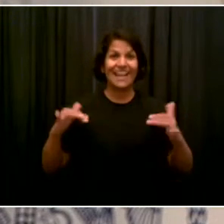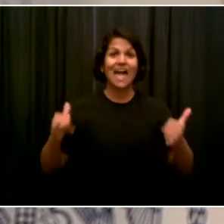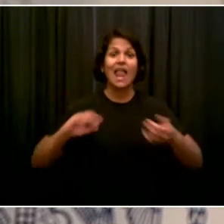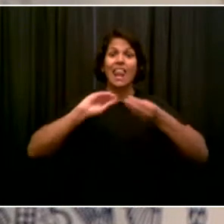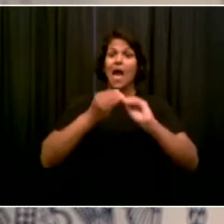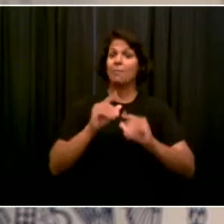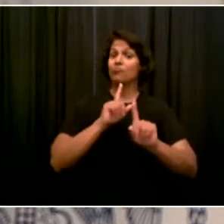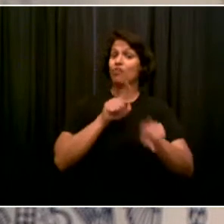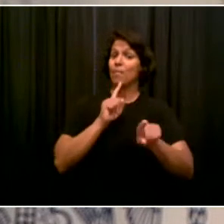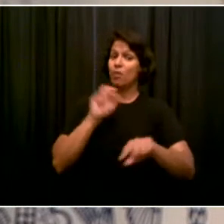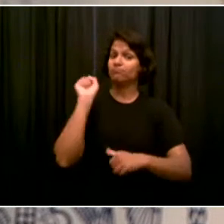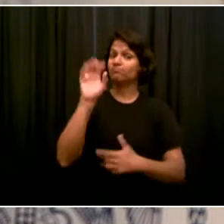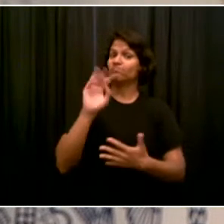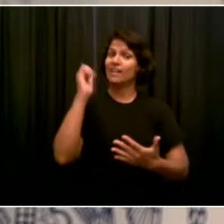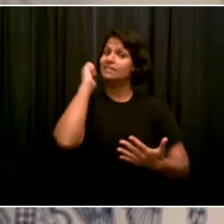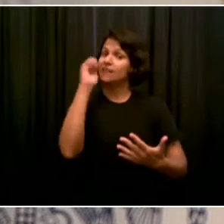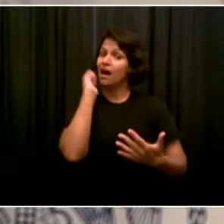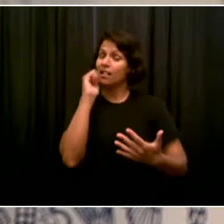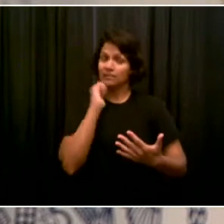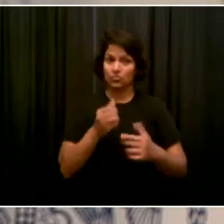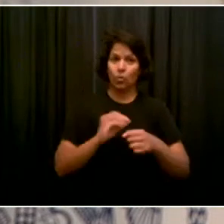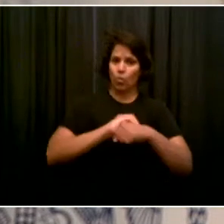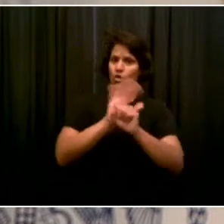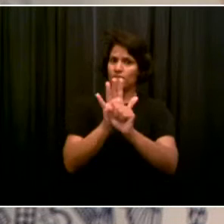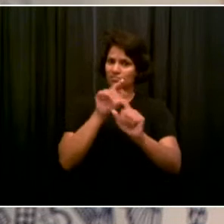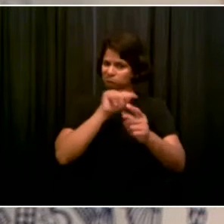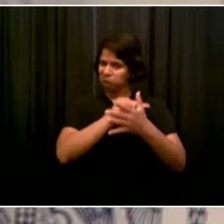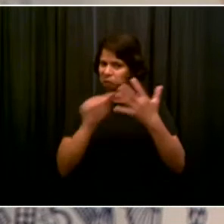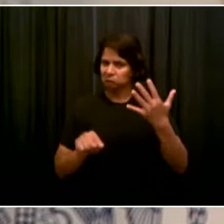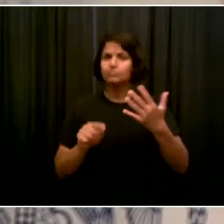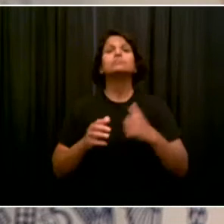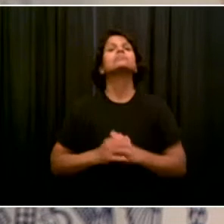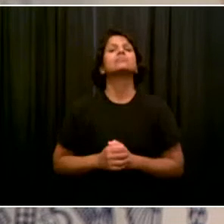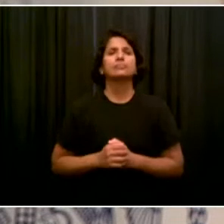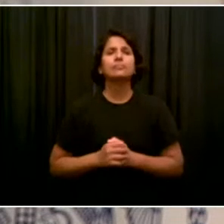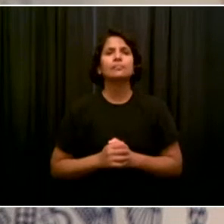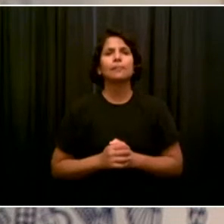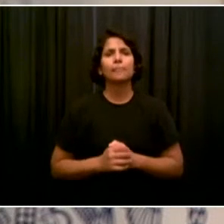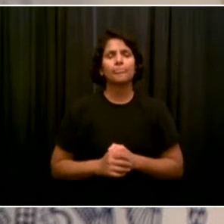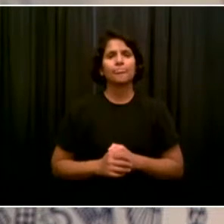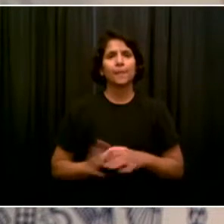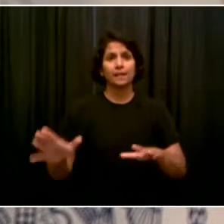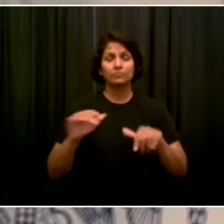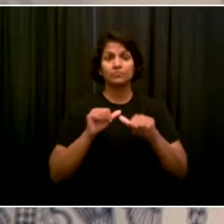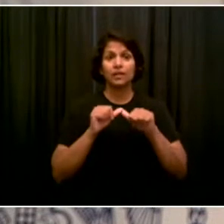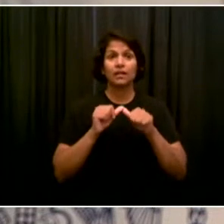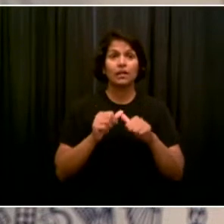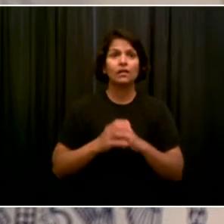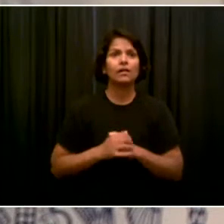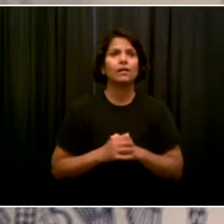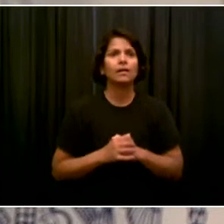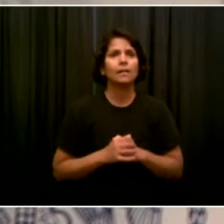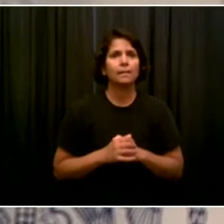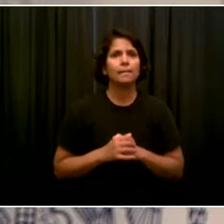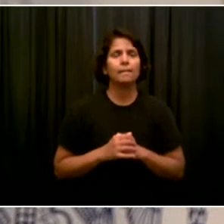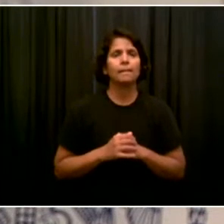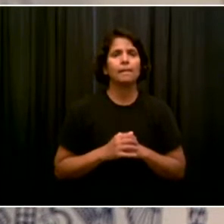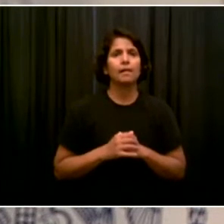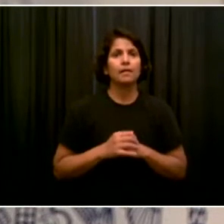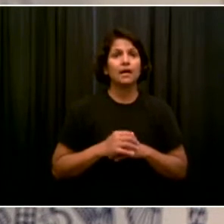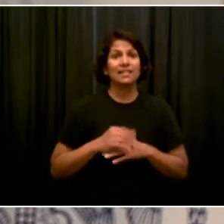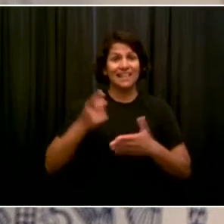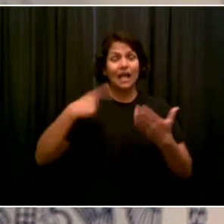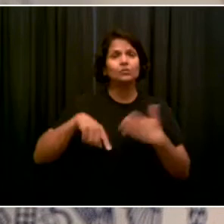And again, as I said several times, I'll keep saying it, we're going to continue to modify the indicators in the course of the week. So going into the future, you'll see some